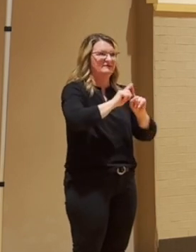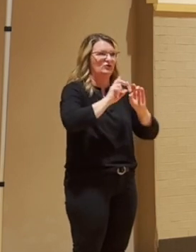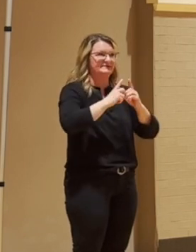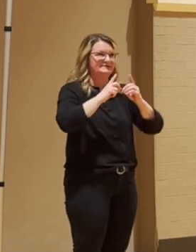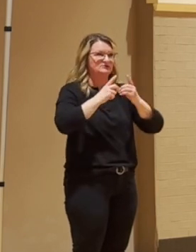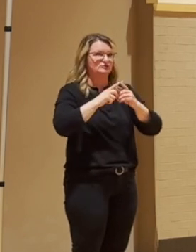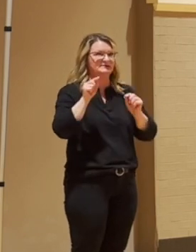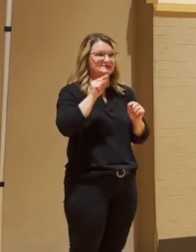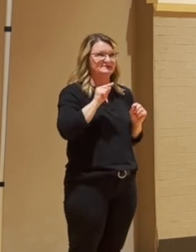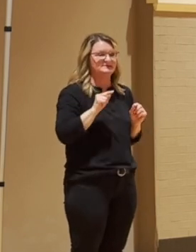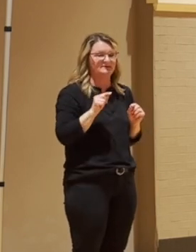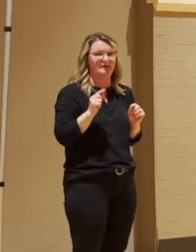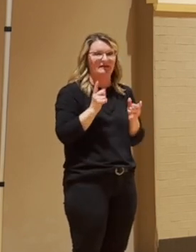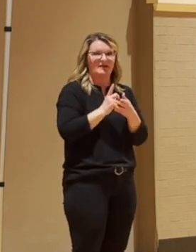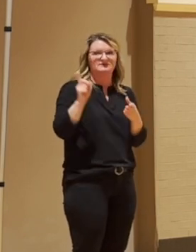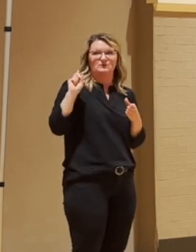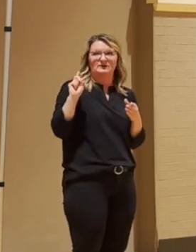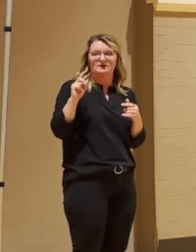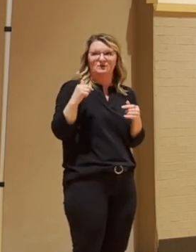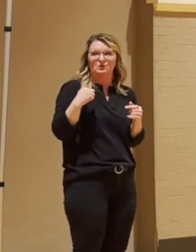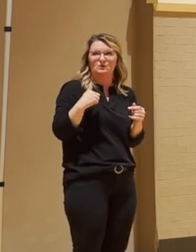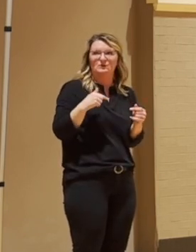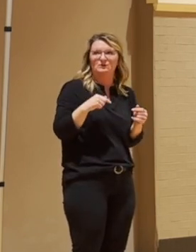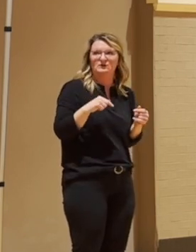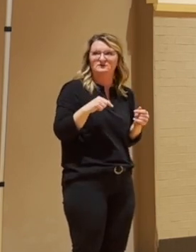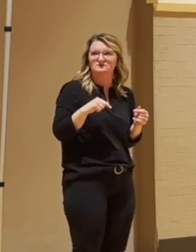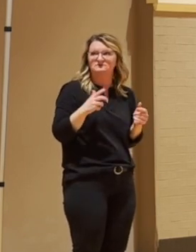districts. We last week were in